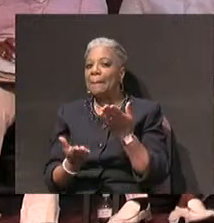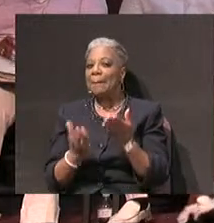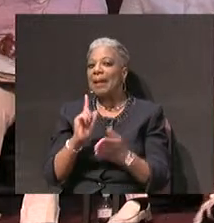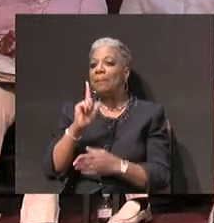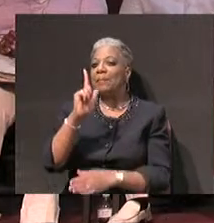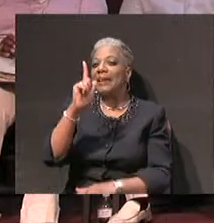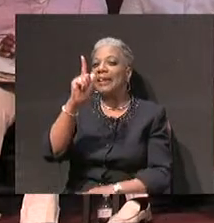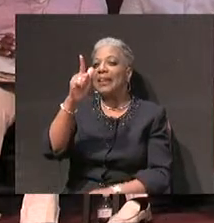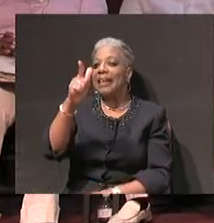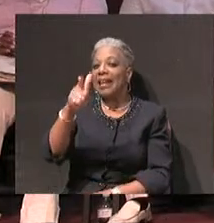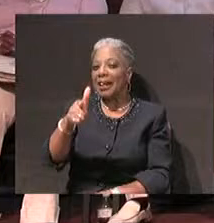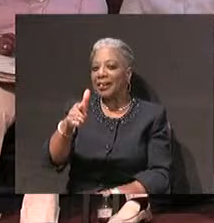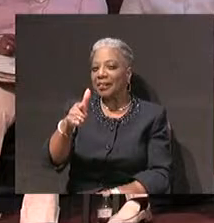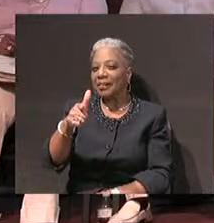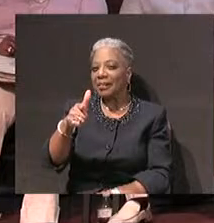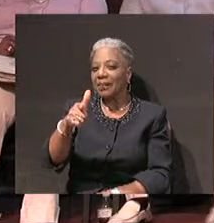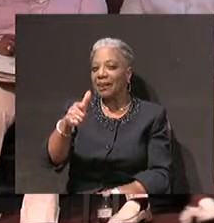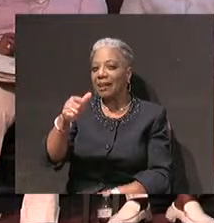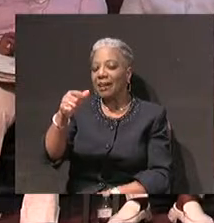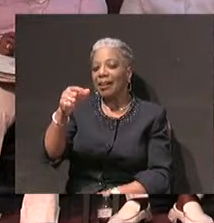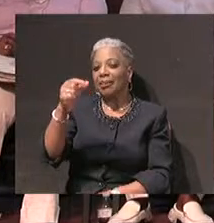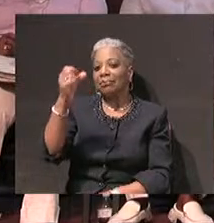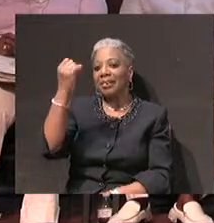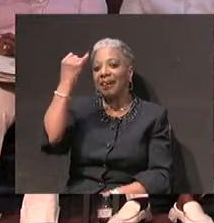it now."